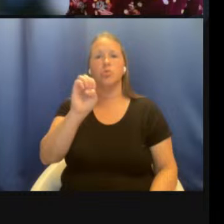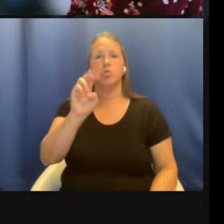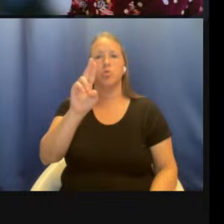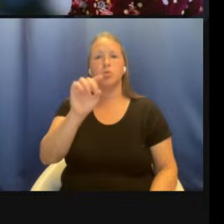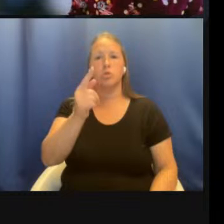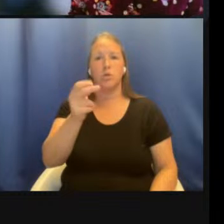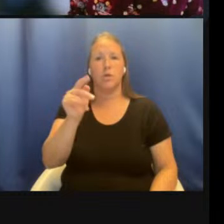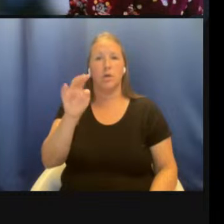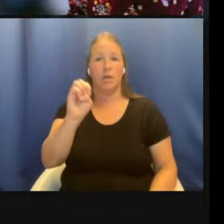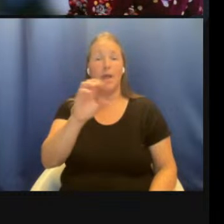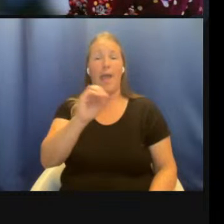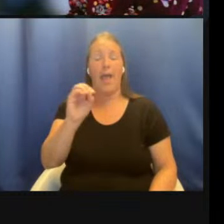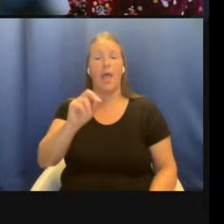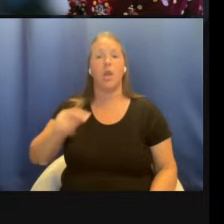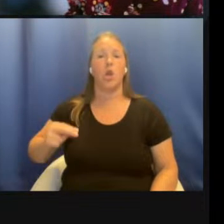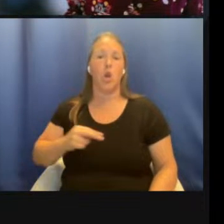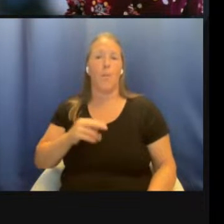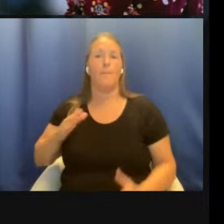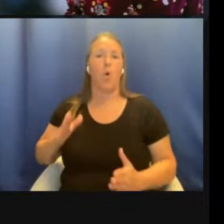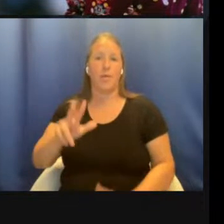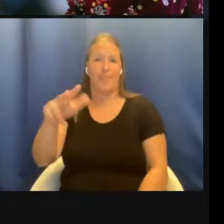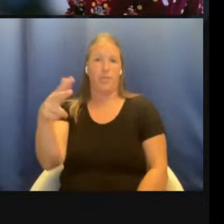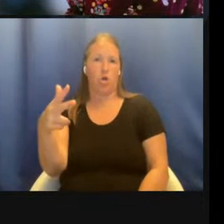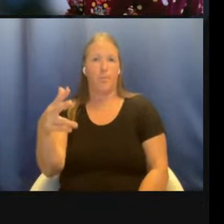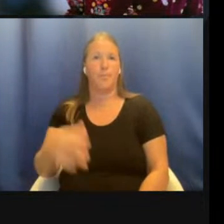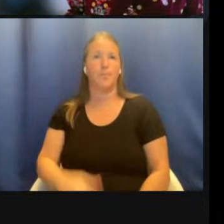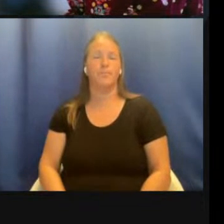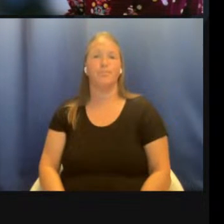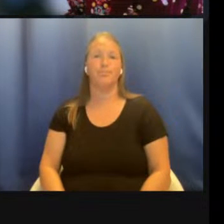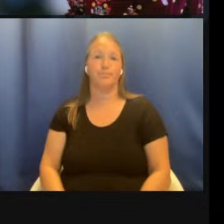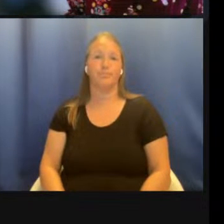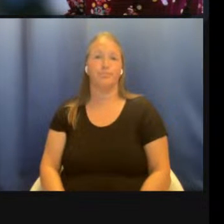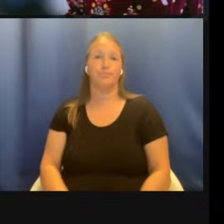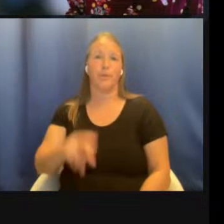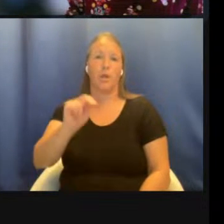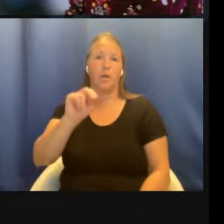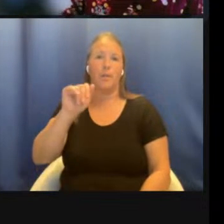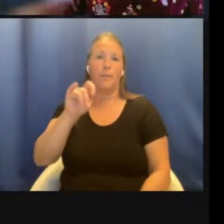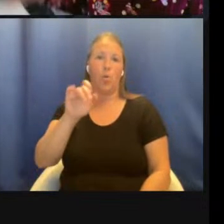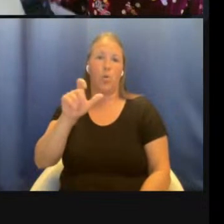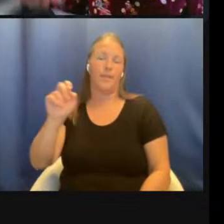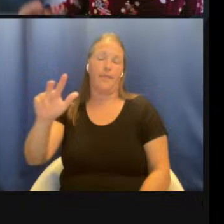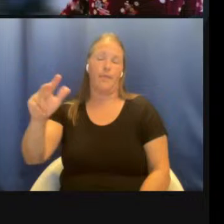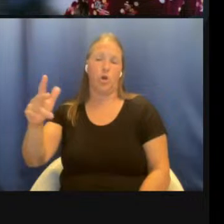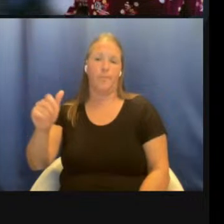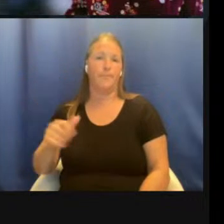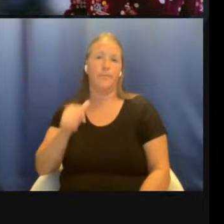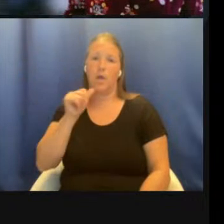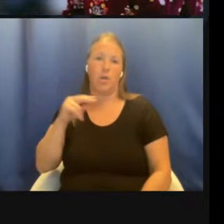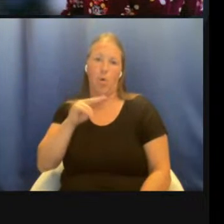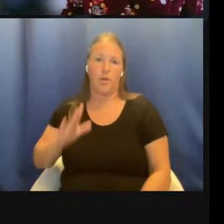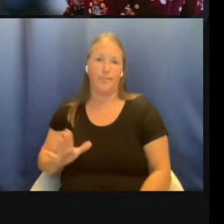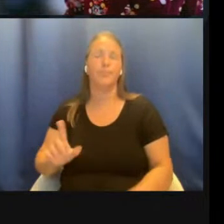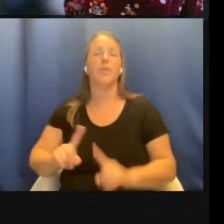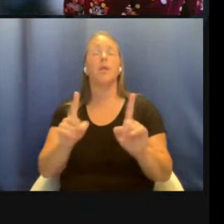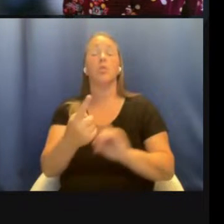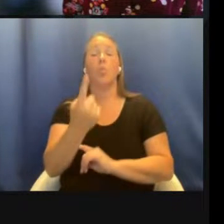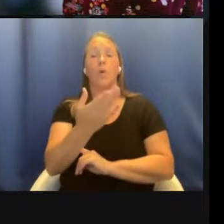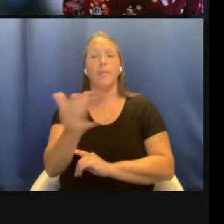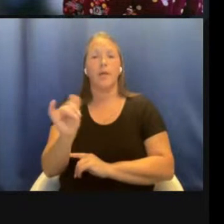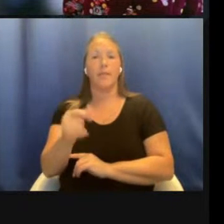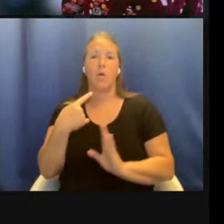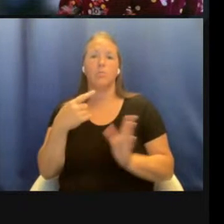of these wonderful portraits, the one thing that is said about this house over and over again is